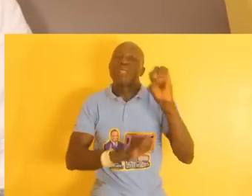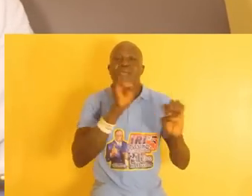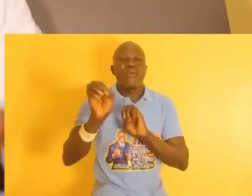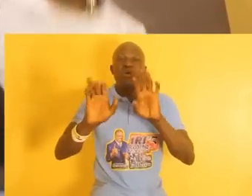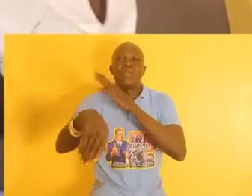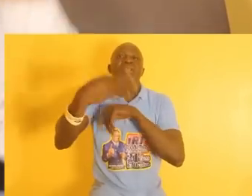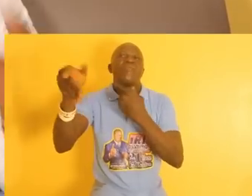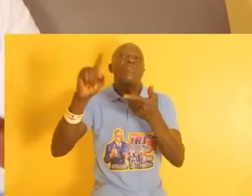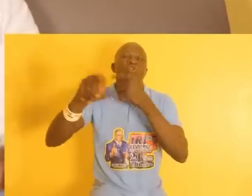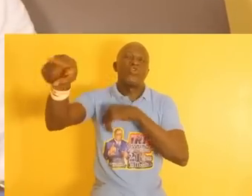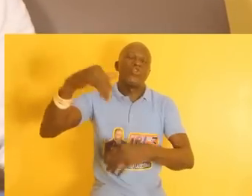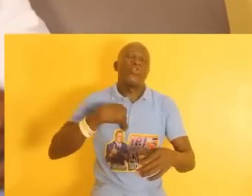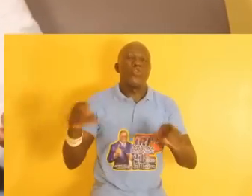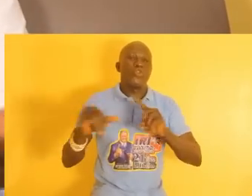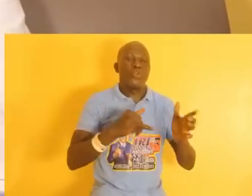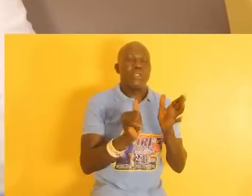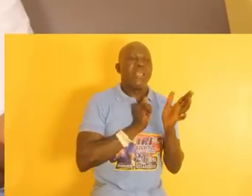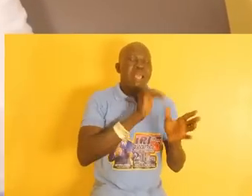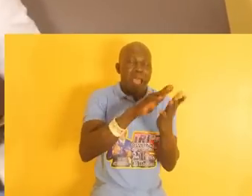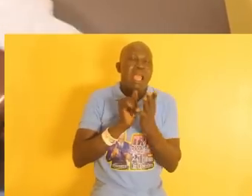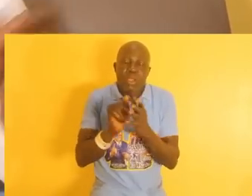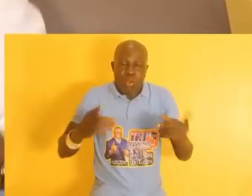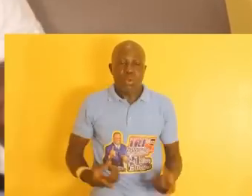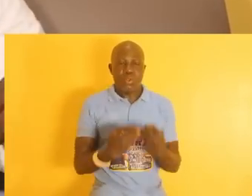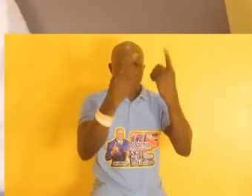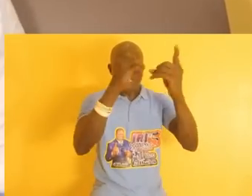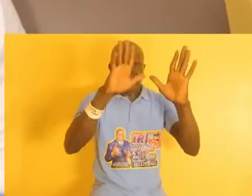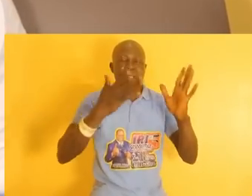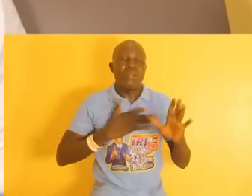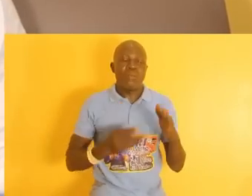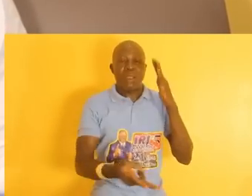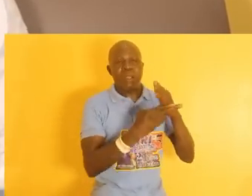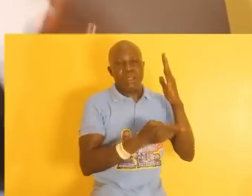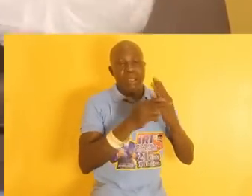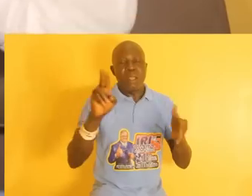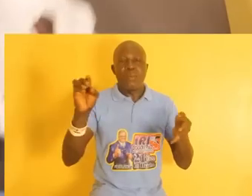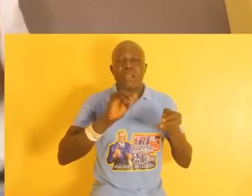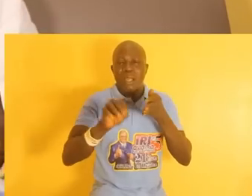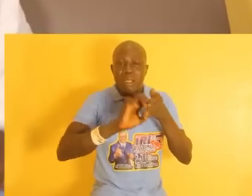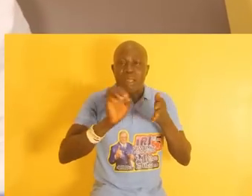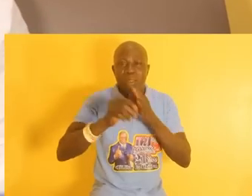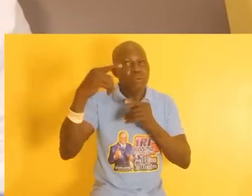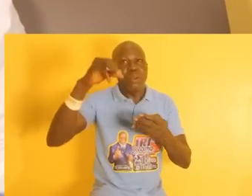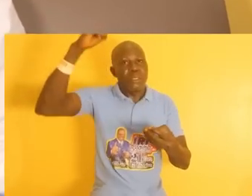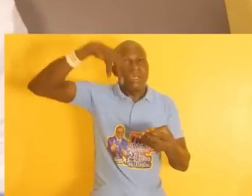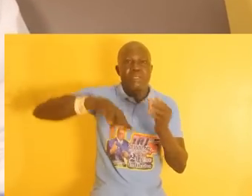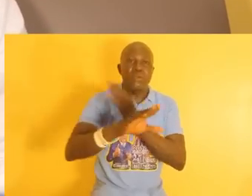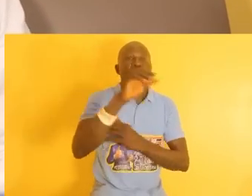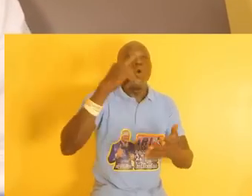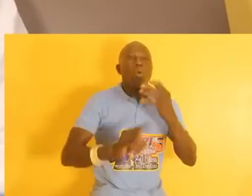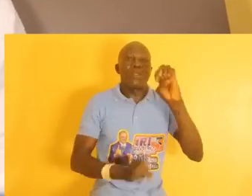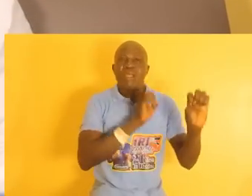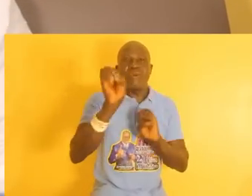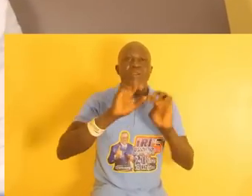have God has avoided. Myself will dedicate my country by the grace of God. Whatever you play there,